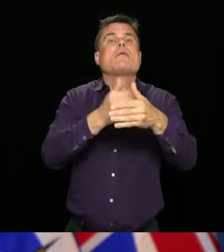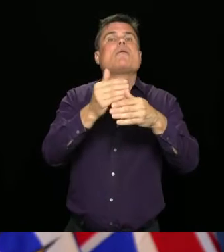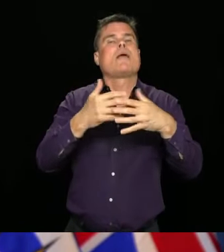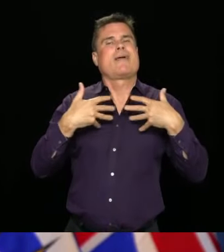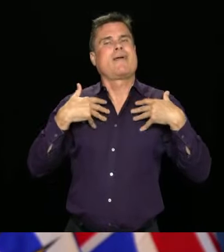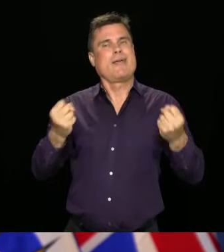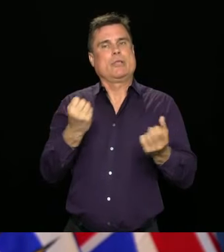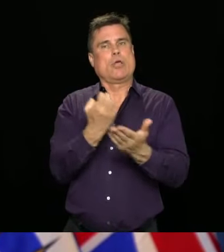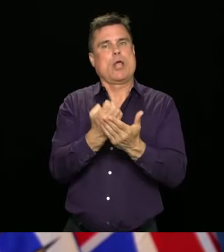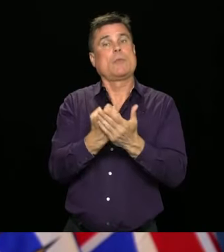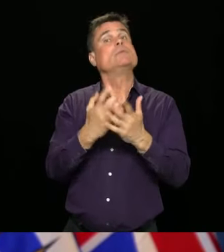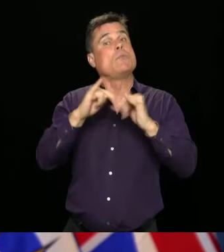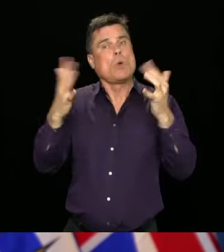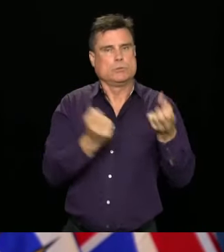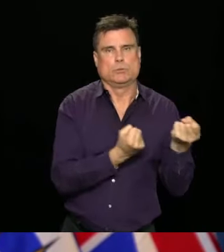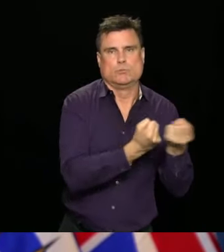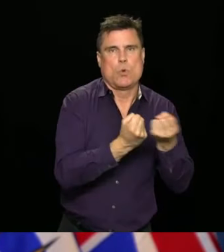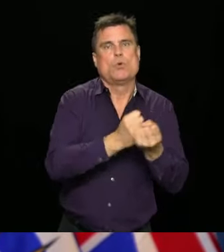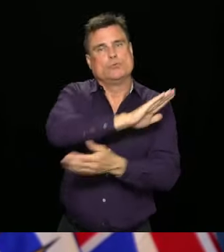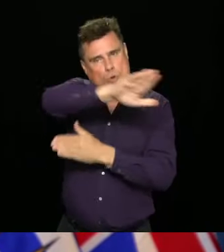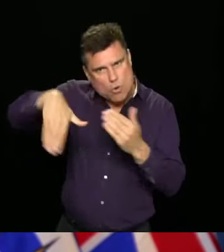from Rob Shaw, Vancouver Sun.